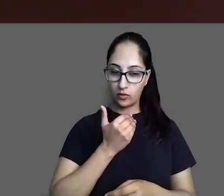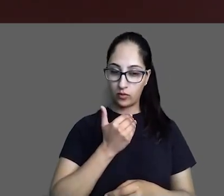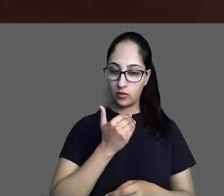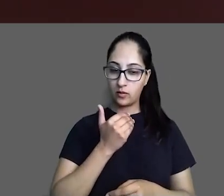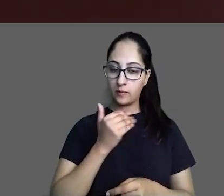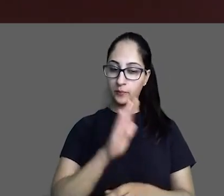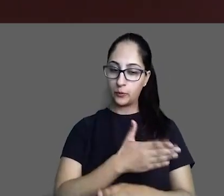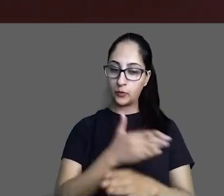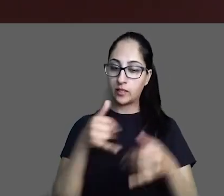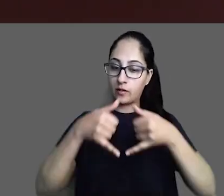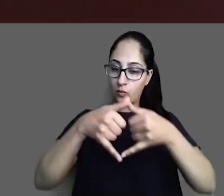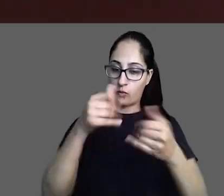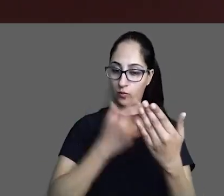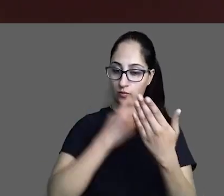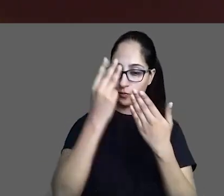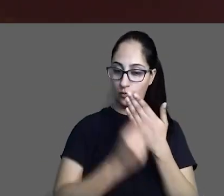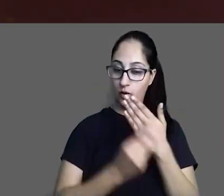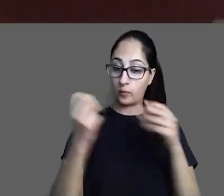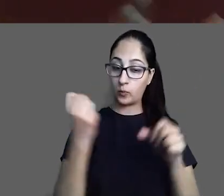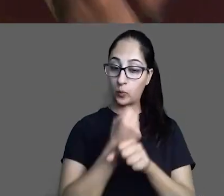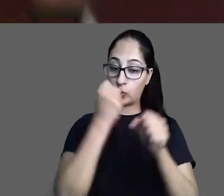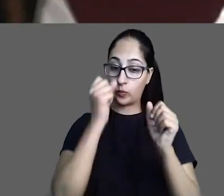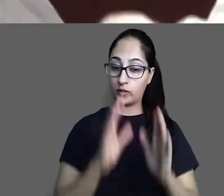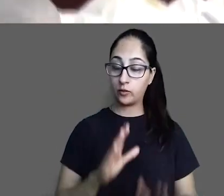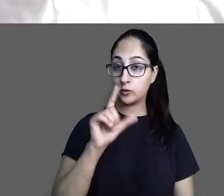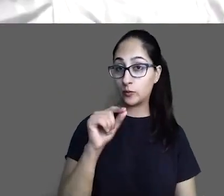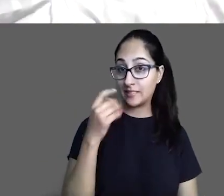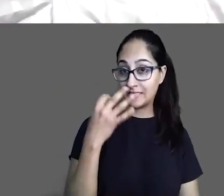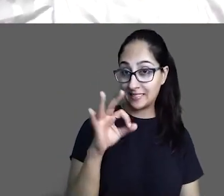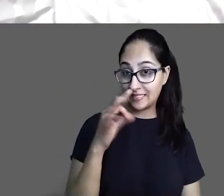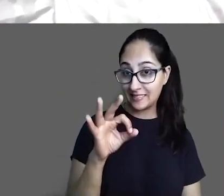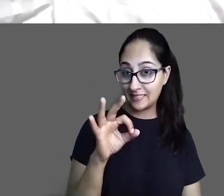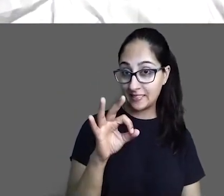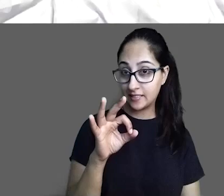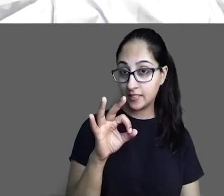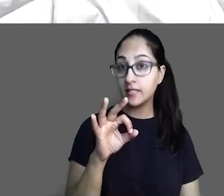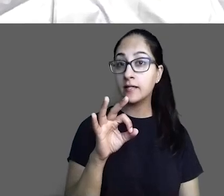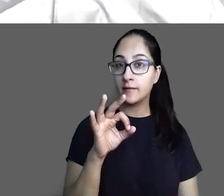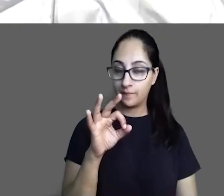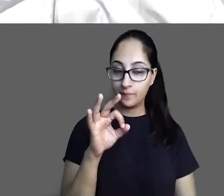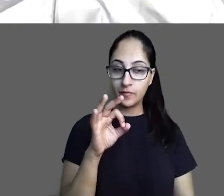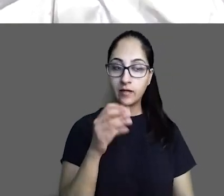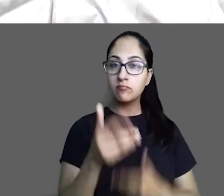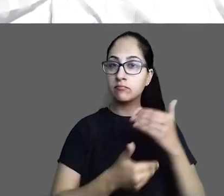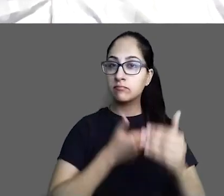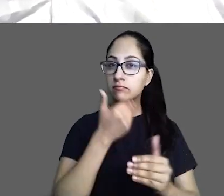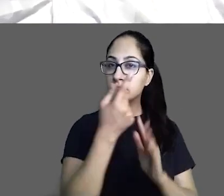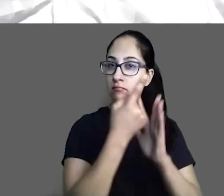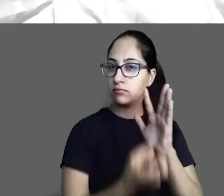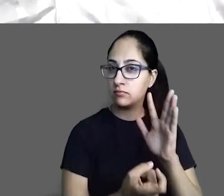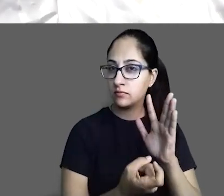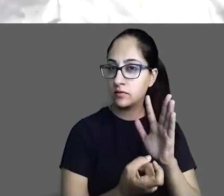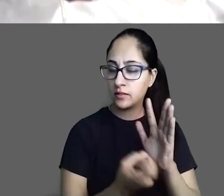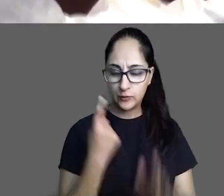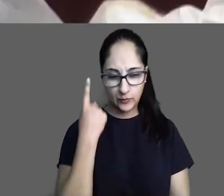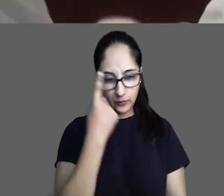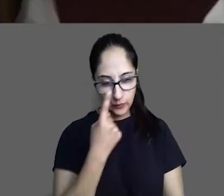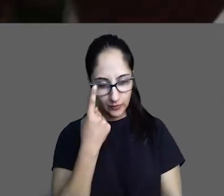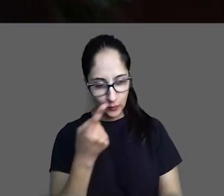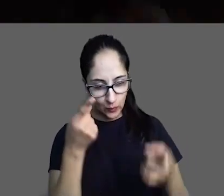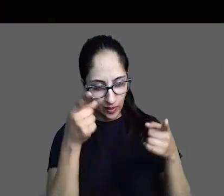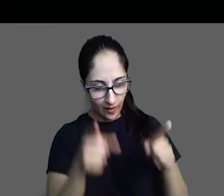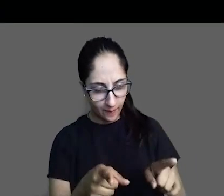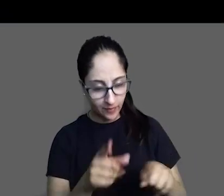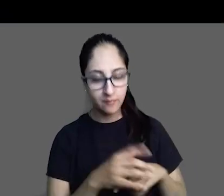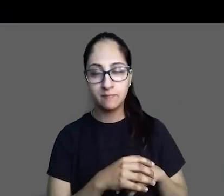winners of the Aga Khan Music Awards in 2019 dropped away from communication for a little bit,